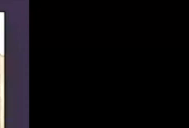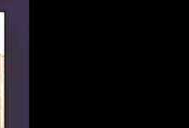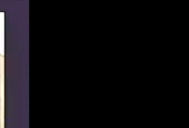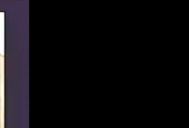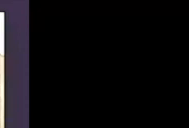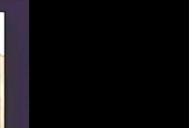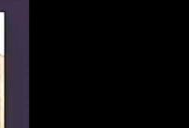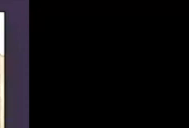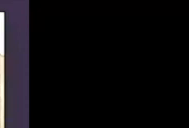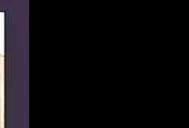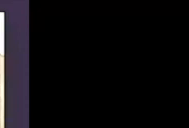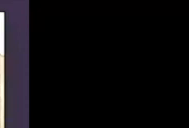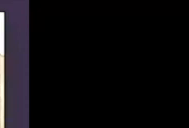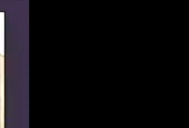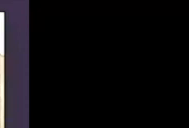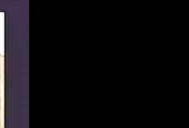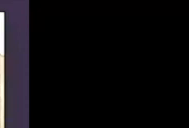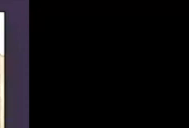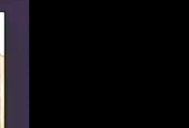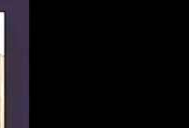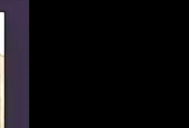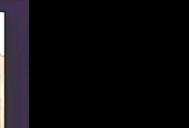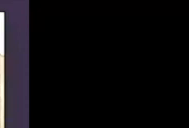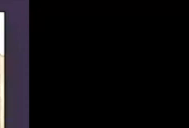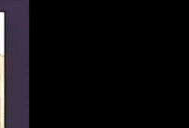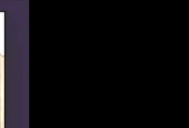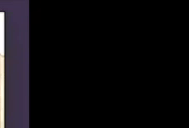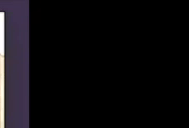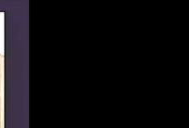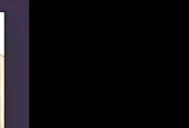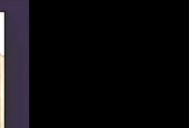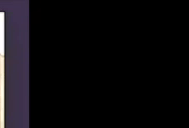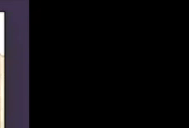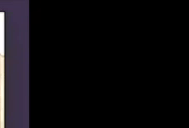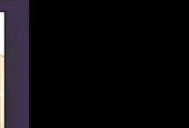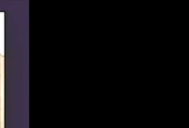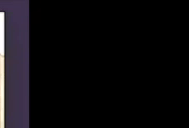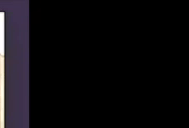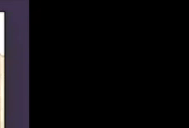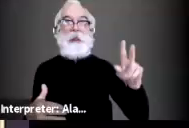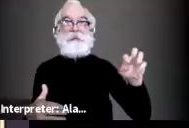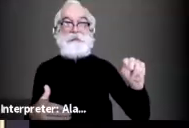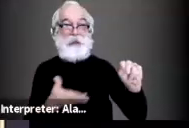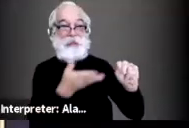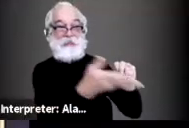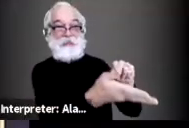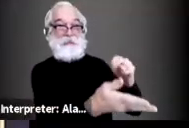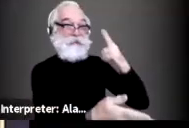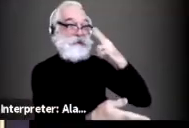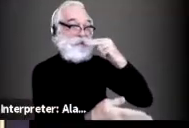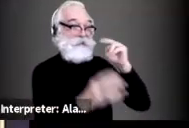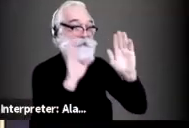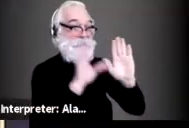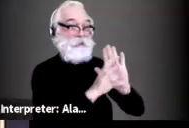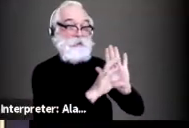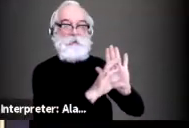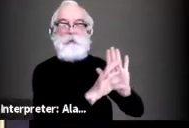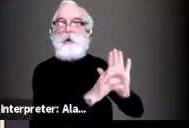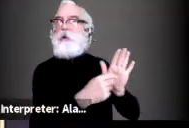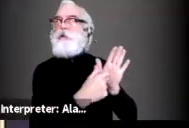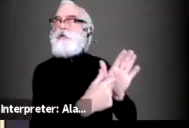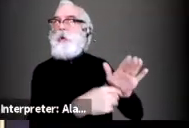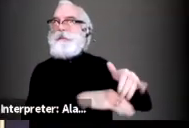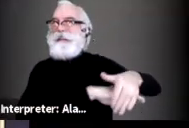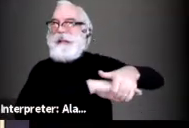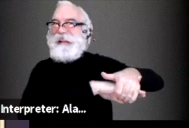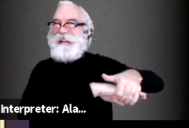America and the Netherlands. This cartoon depicts the English, represented again by a dog, a very large